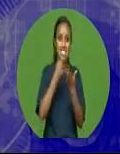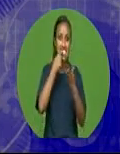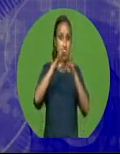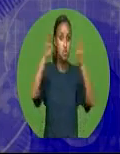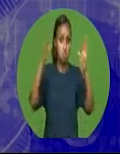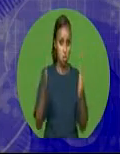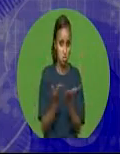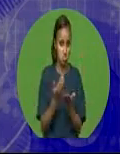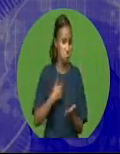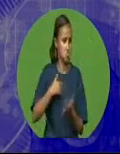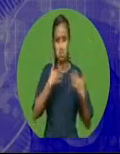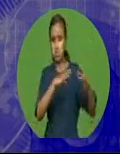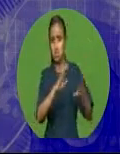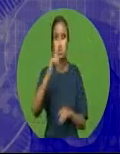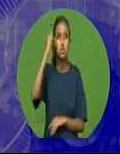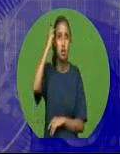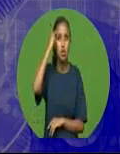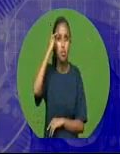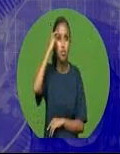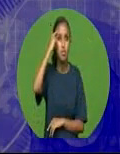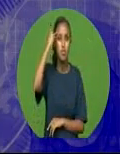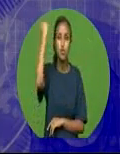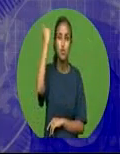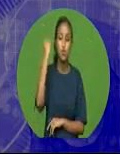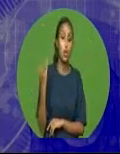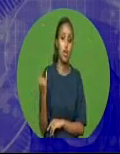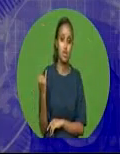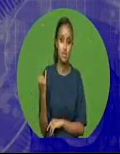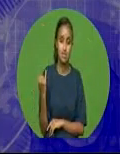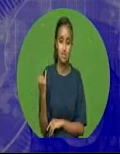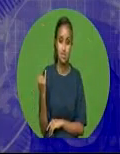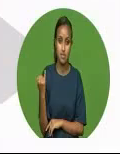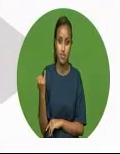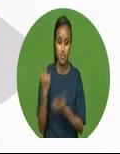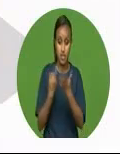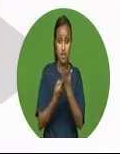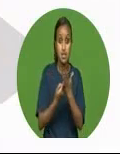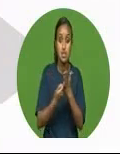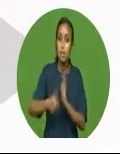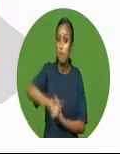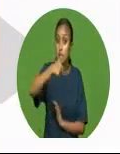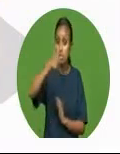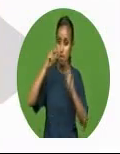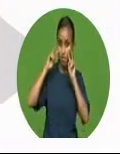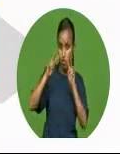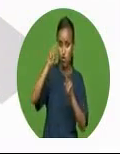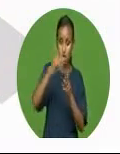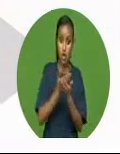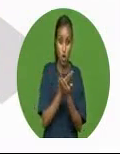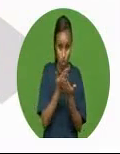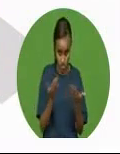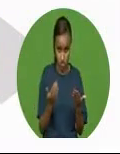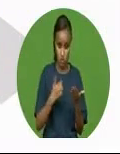box. You can just visualize it in your mind. The principal views of